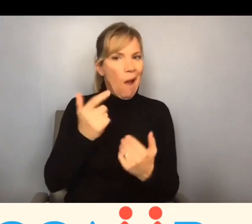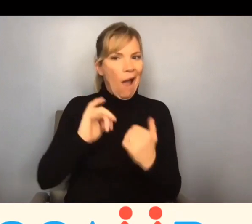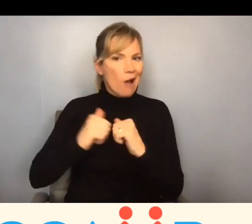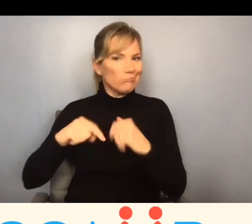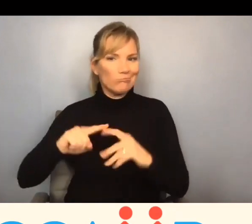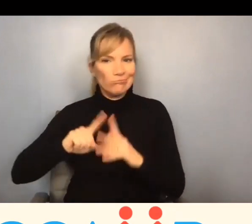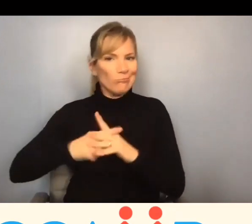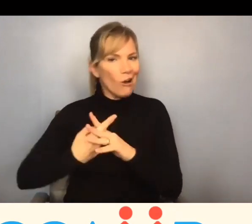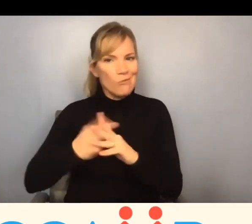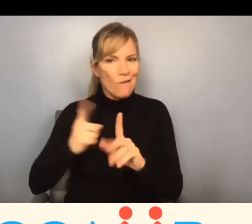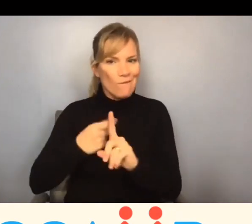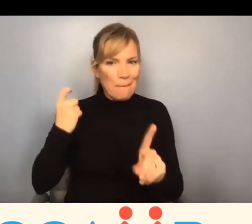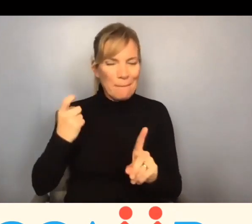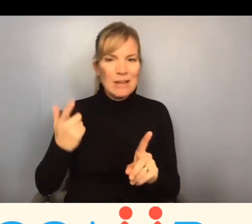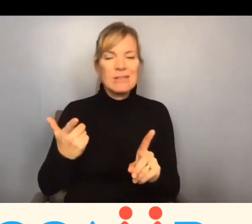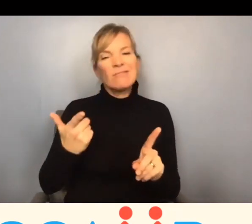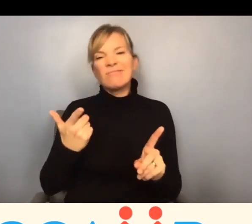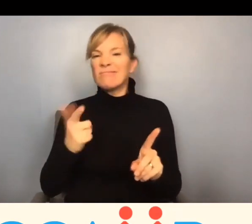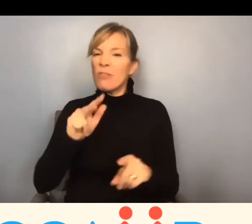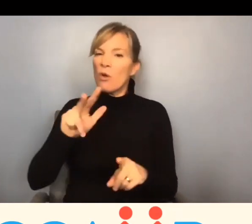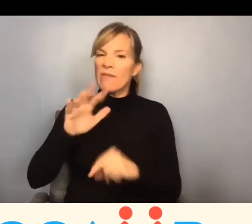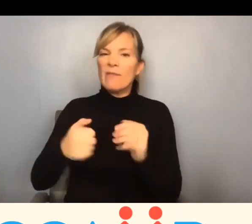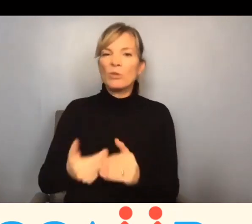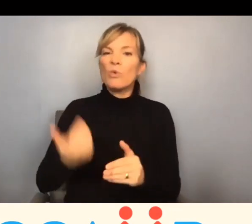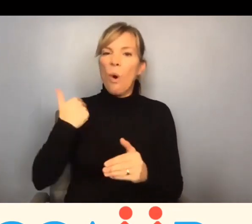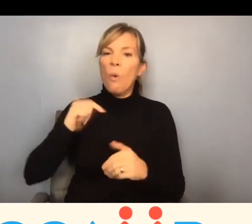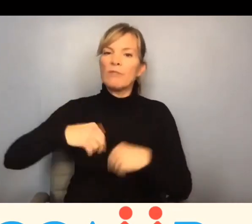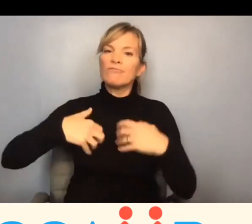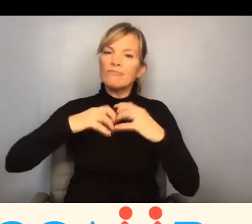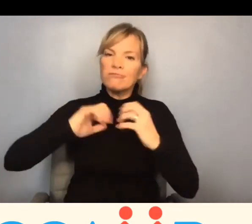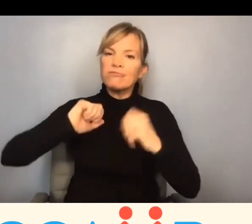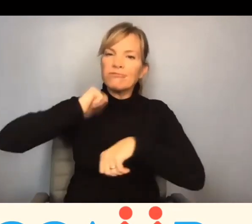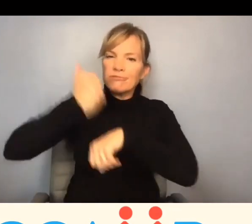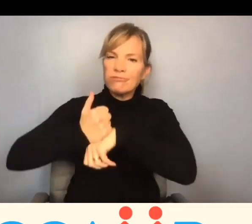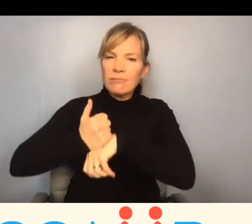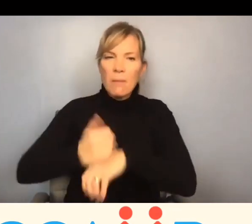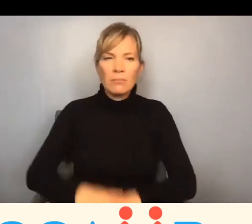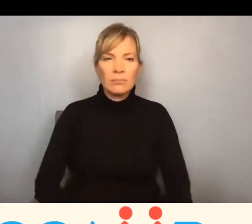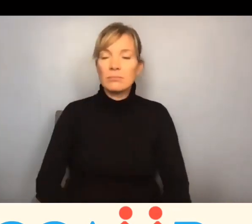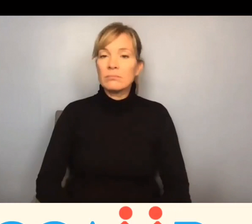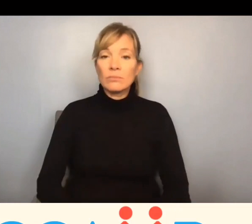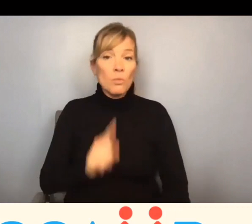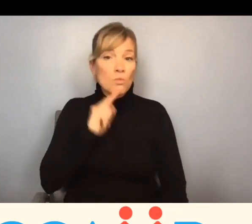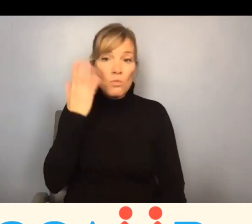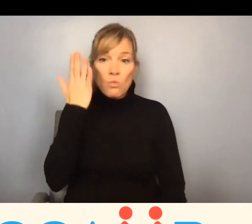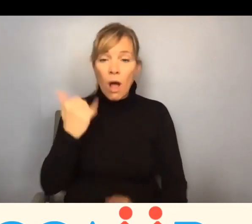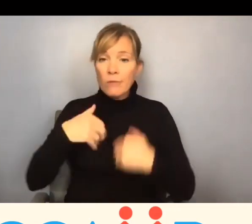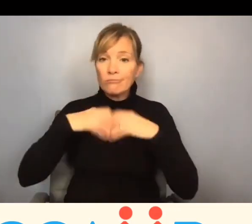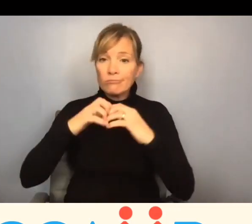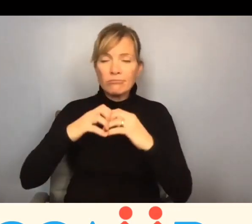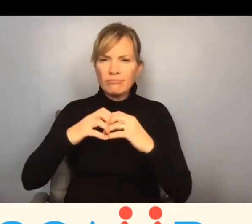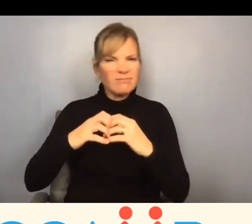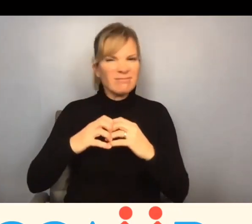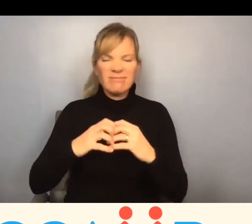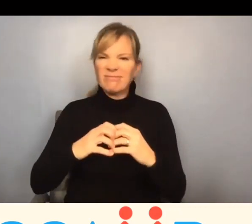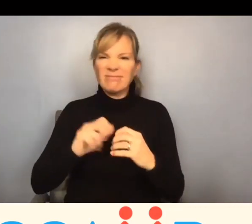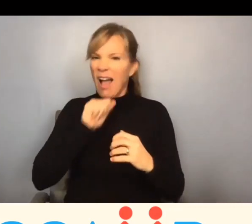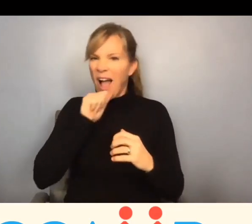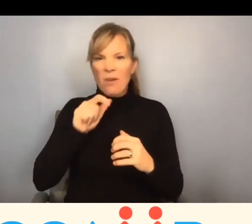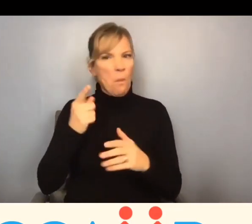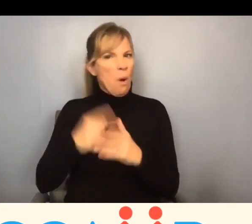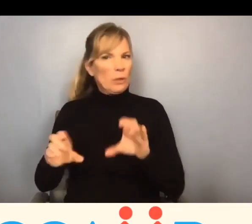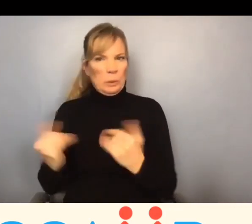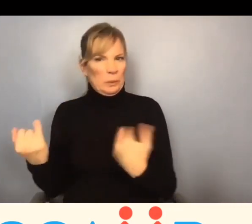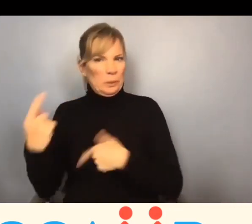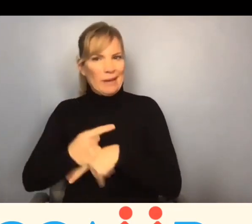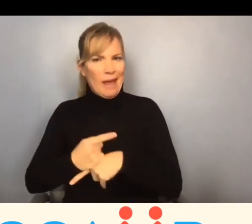that we were established about 35 years ago. And the purpose was not for what we do today in